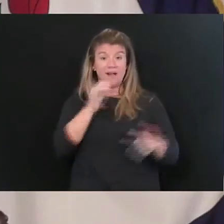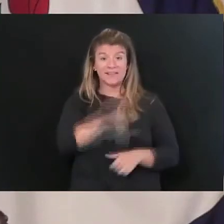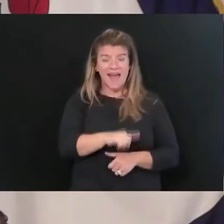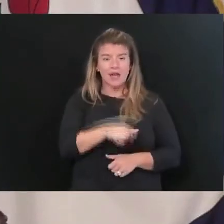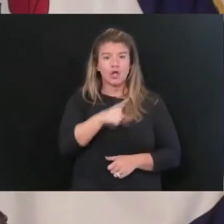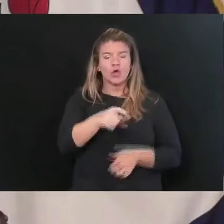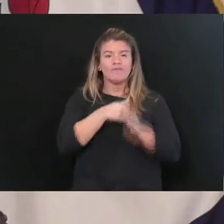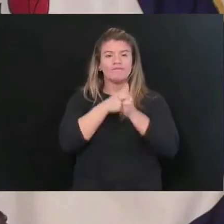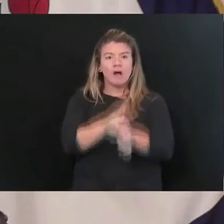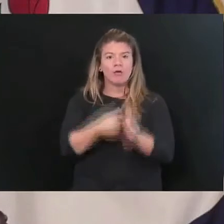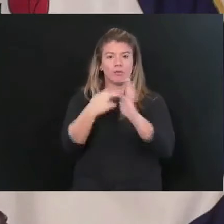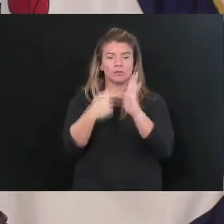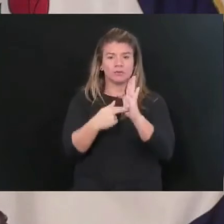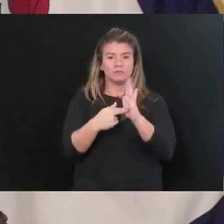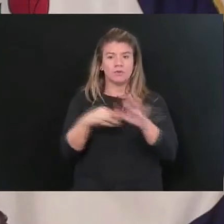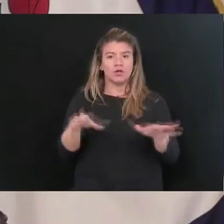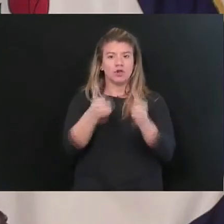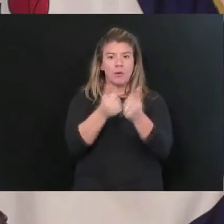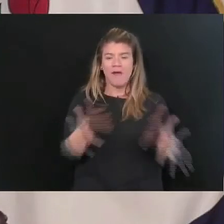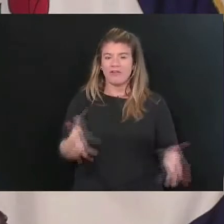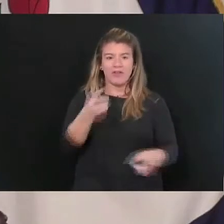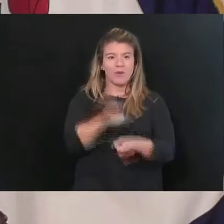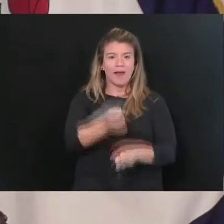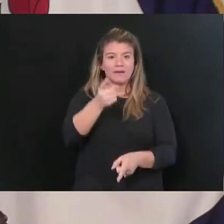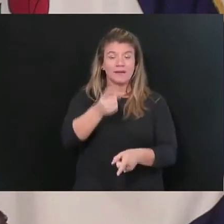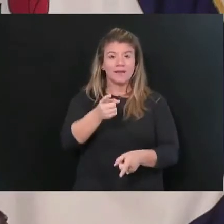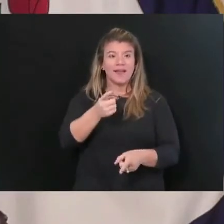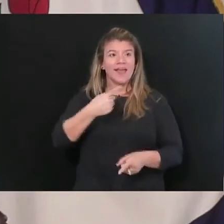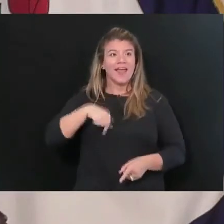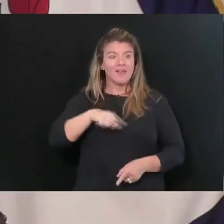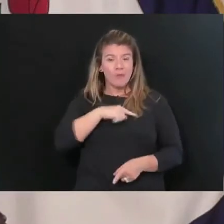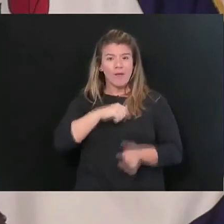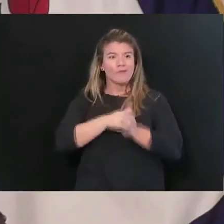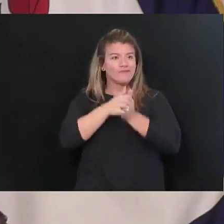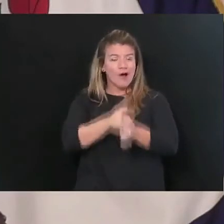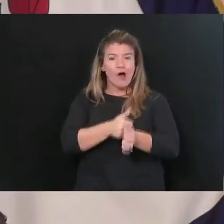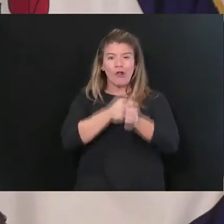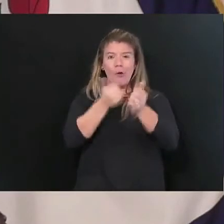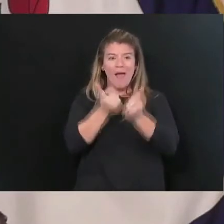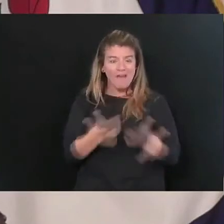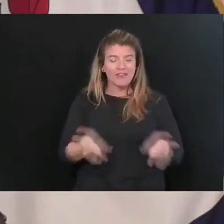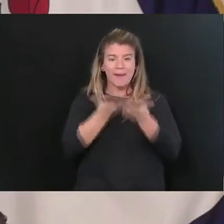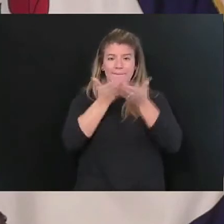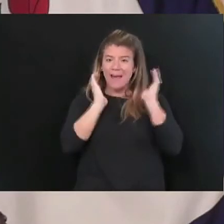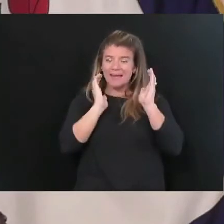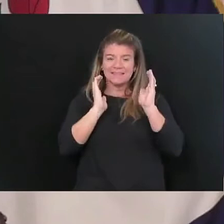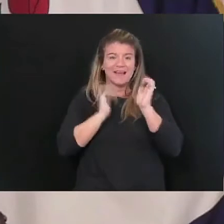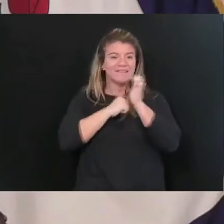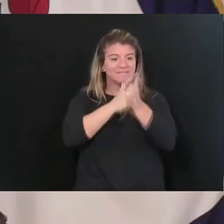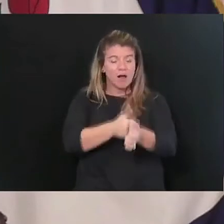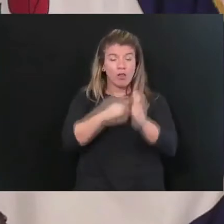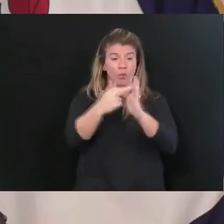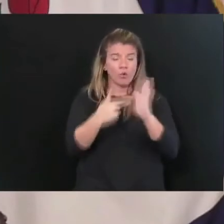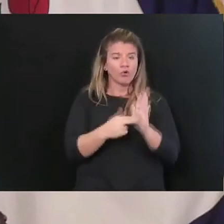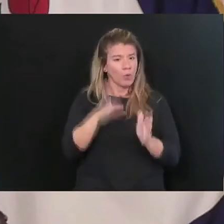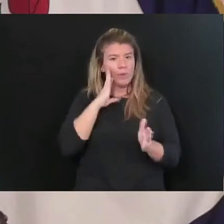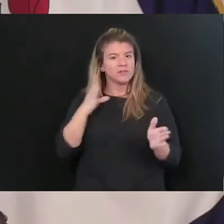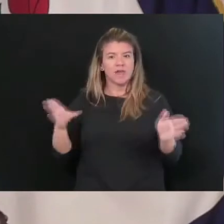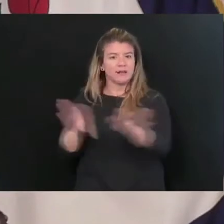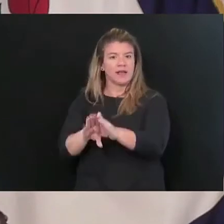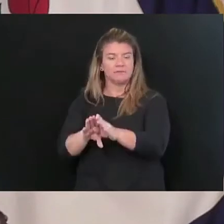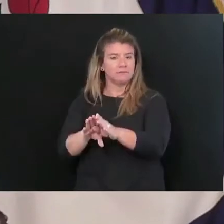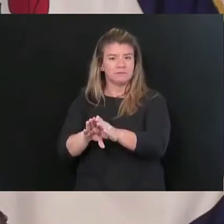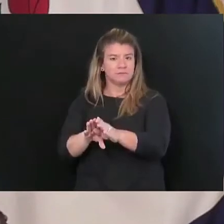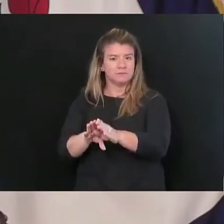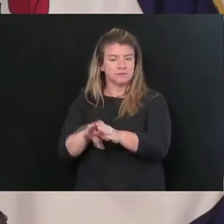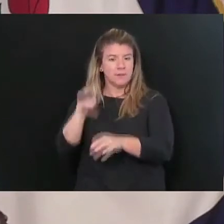follow the guidelines, I mean, we could shut this thing down in a second. If we all wore masks everywhere we go, absolutely, we could shut